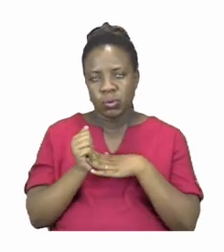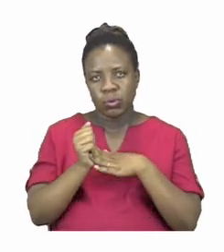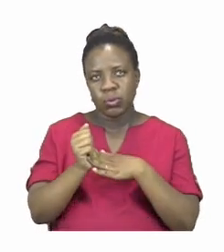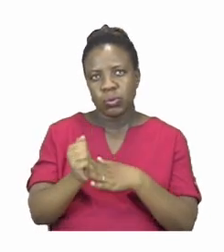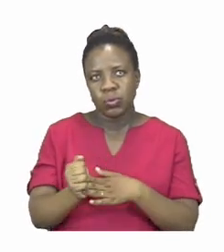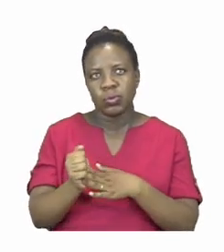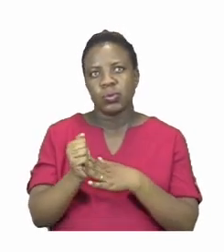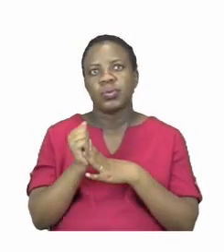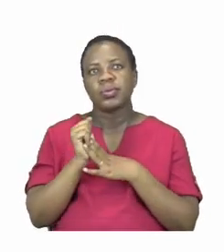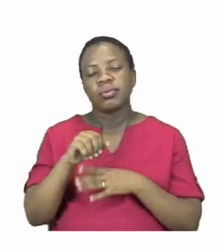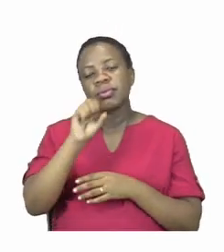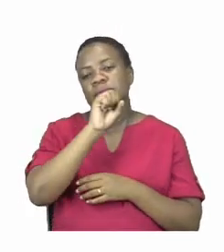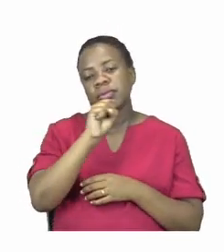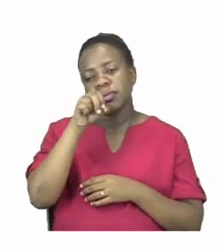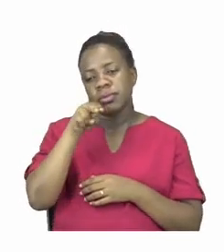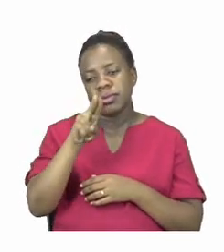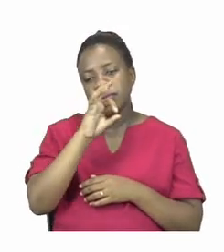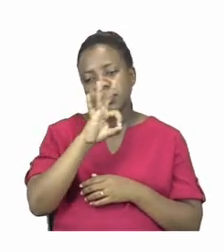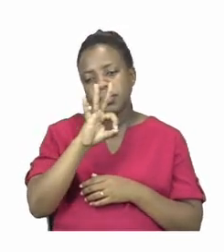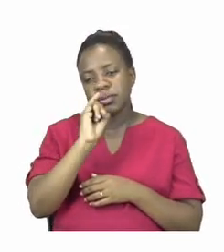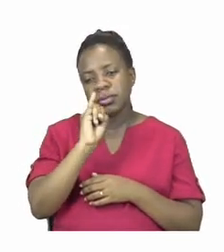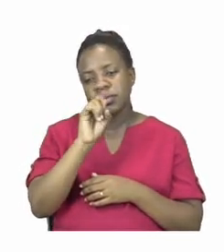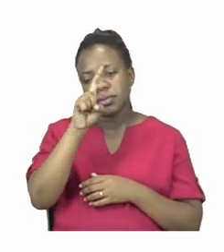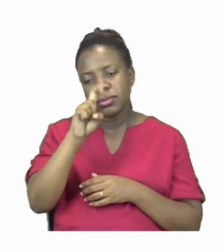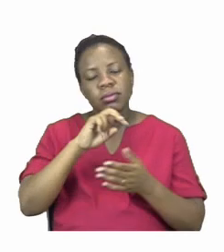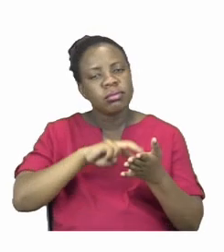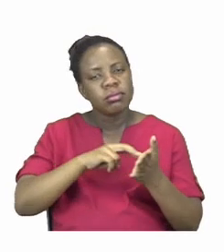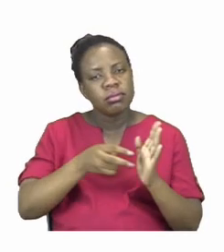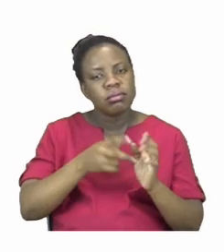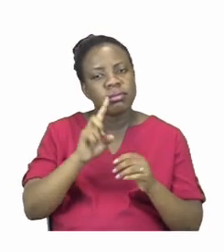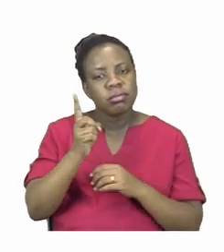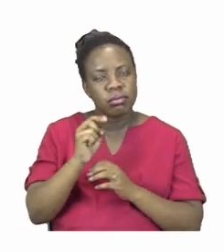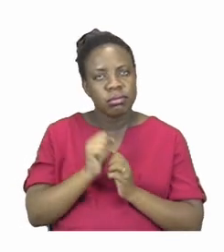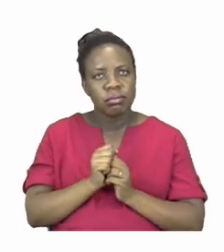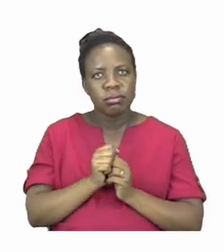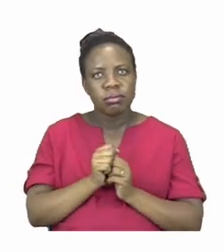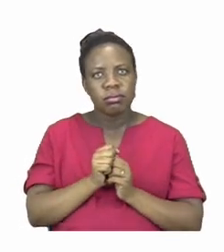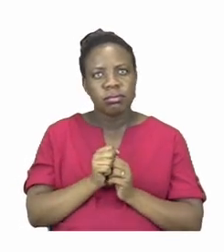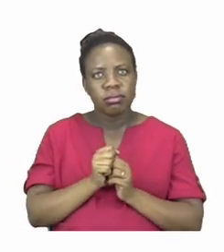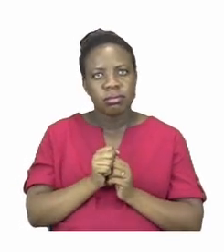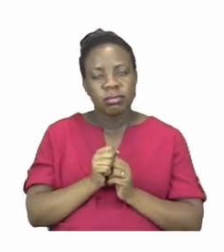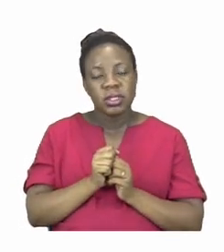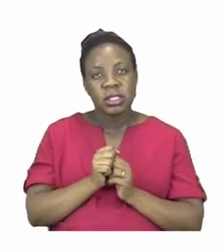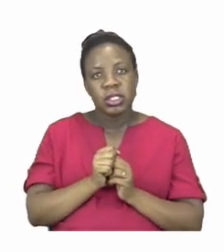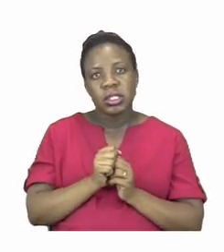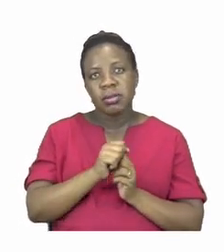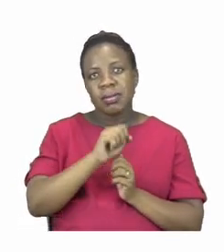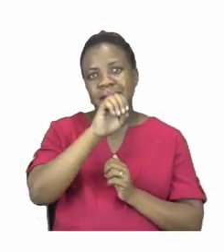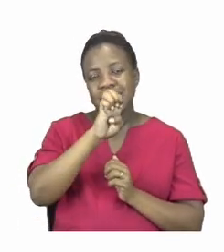suffix is. Now a suffix is a syllable added to the end of a word